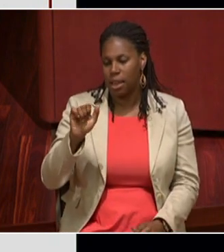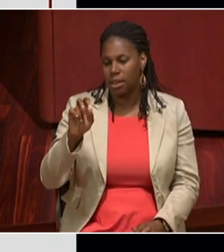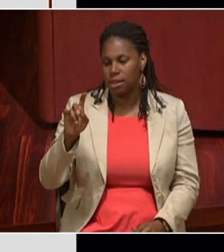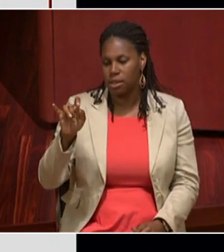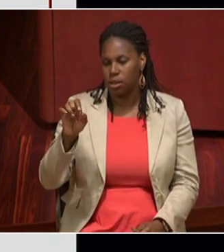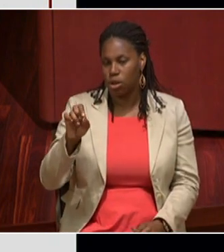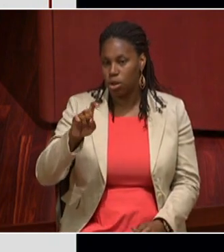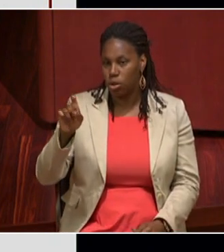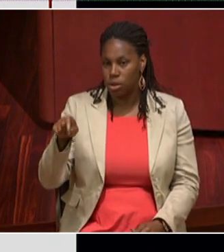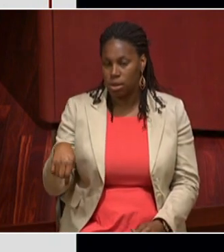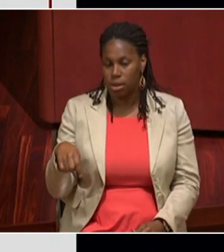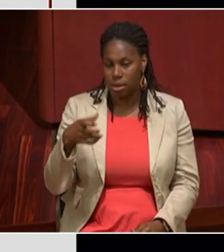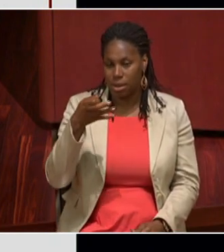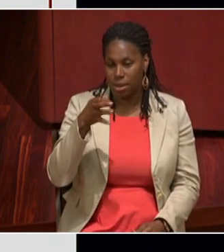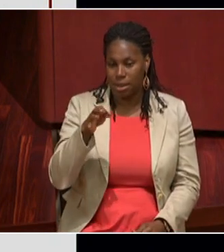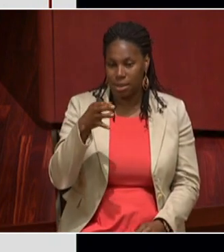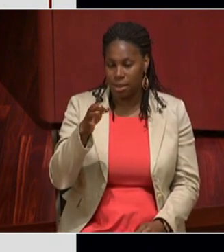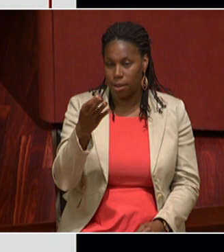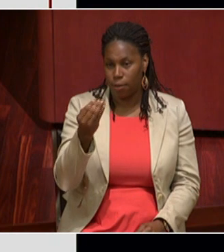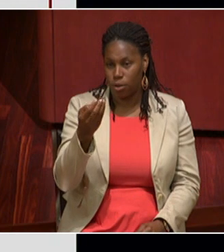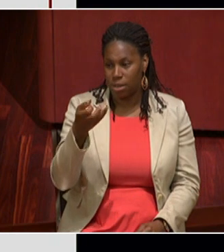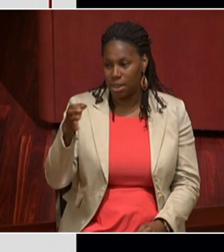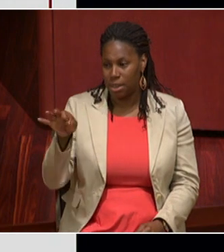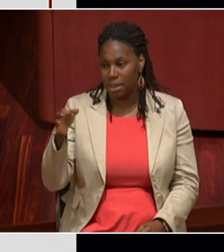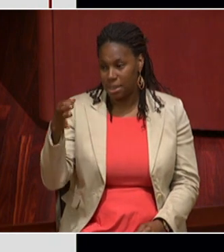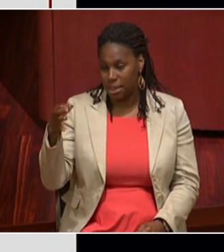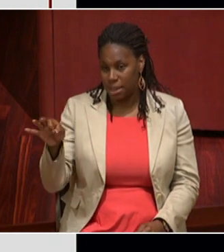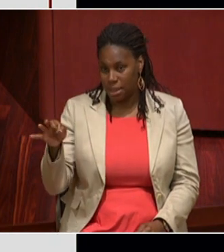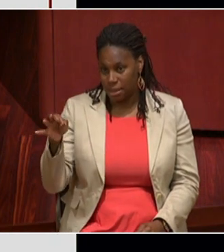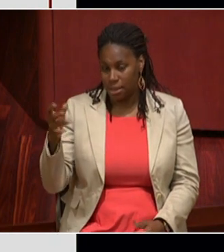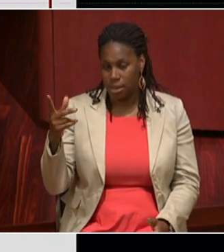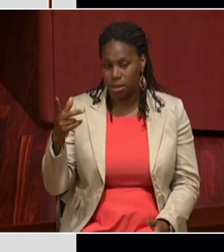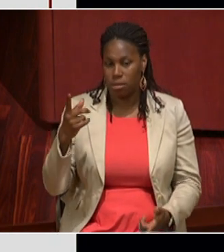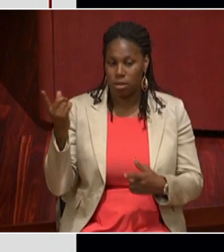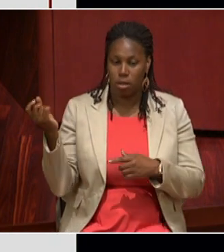and 1919, and he's returning to the U.S. to reside.